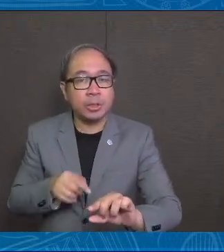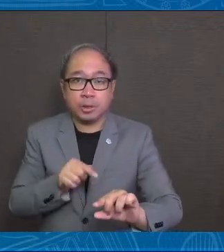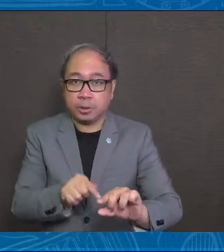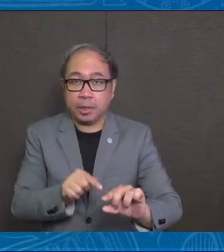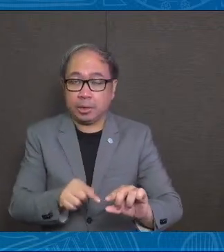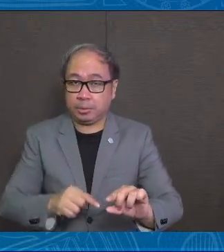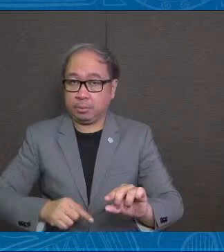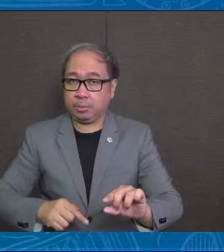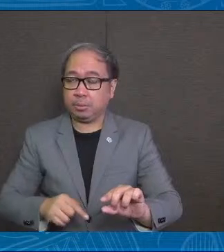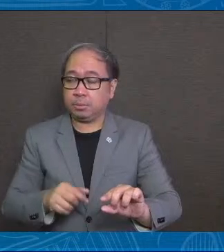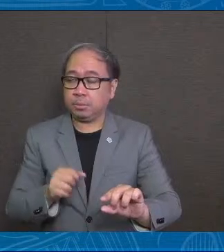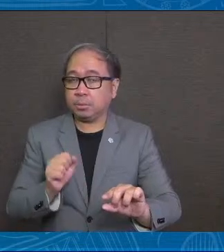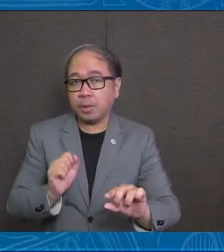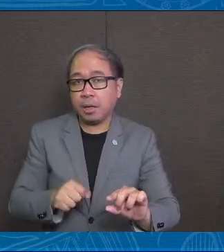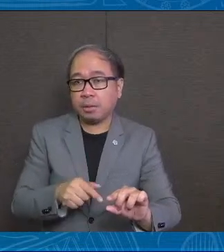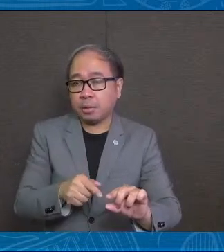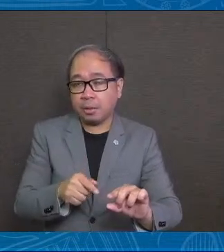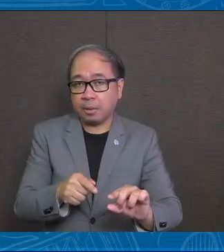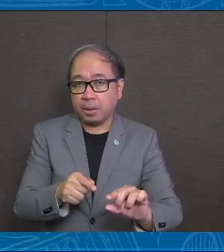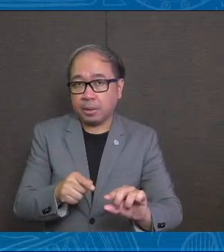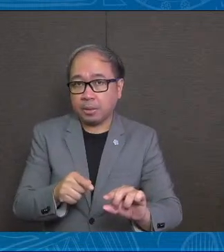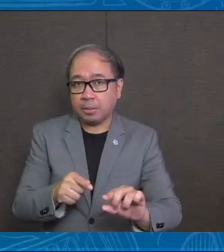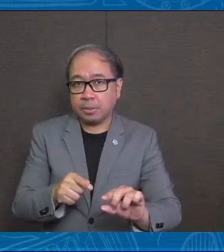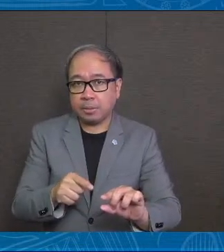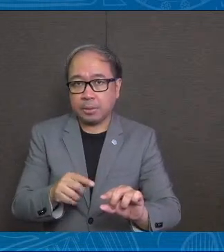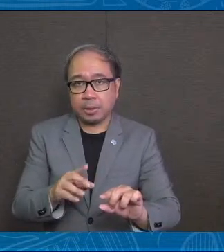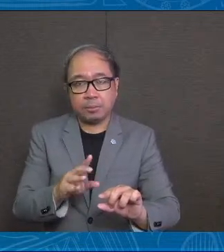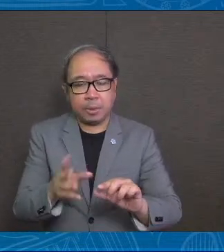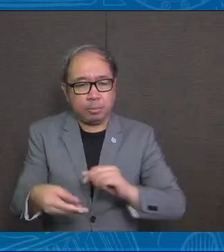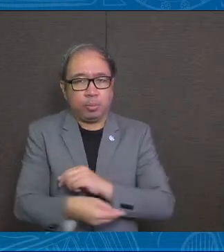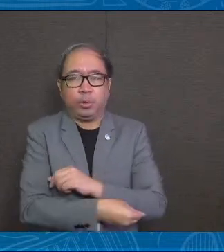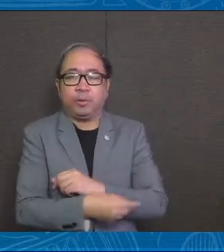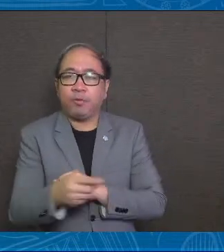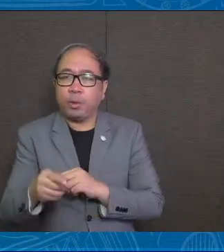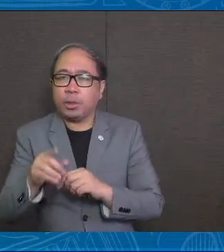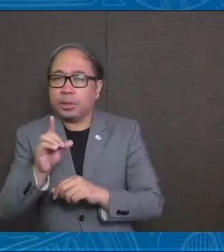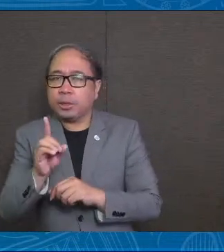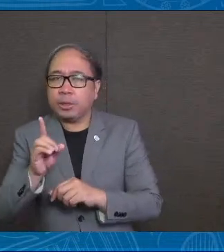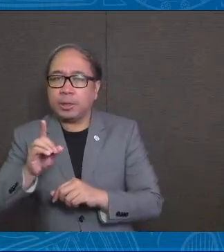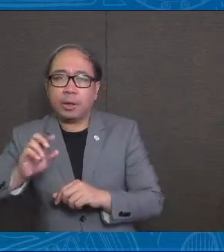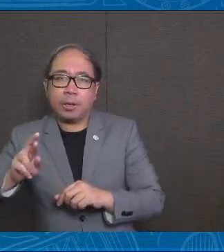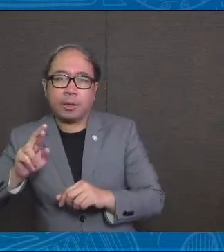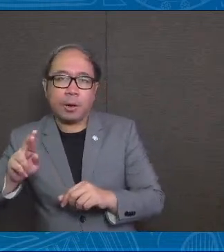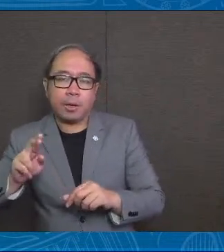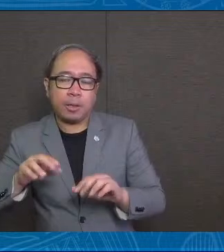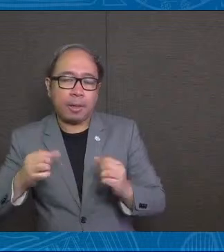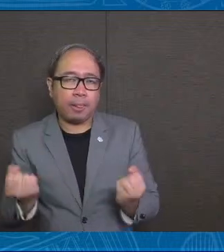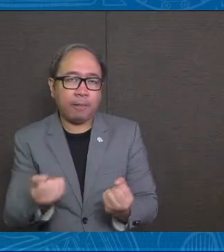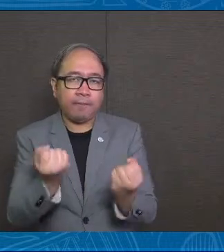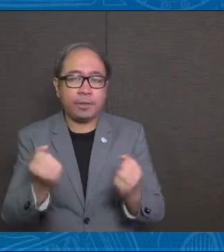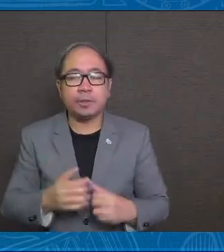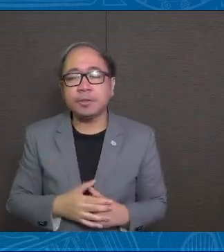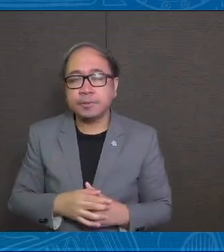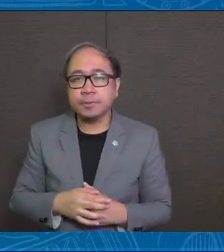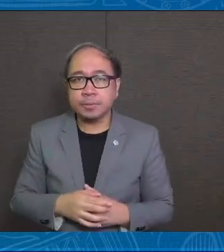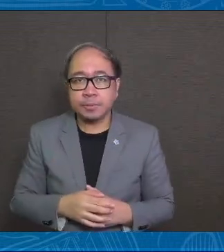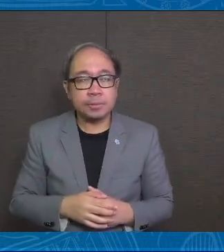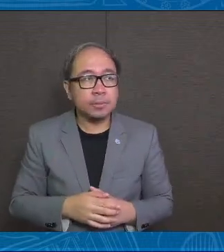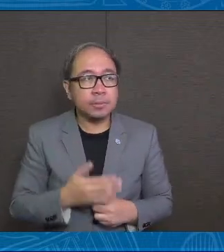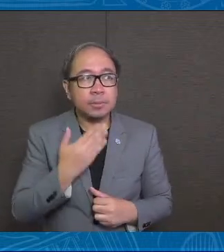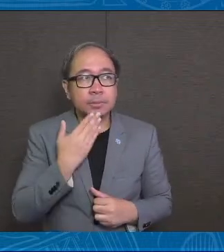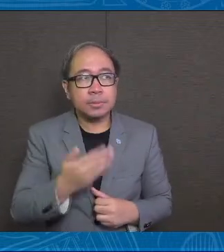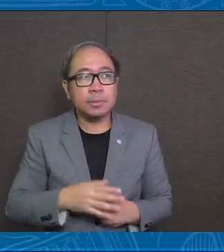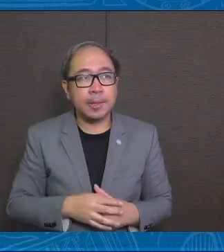actually used for disaster risk management activities? That is all. Thank you. Thank you very much. If I can